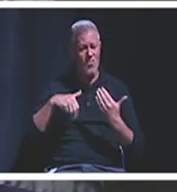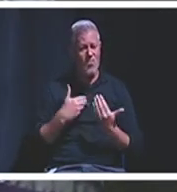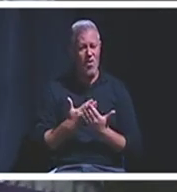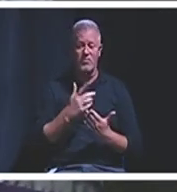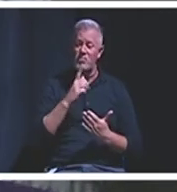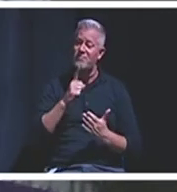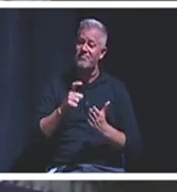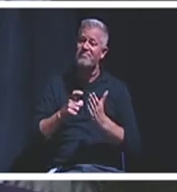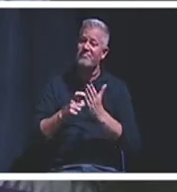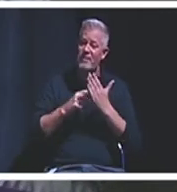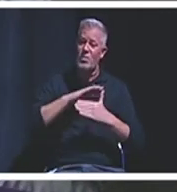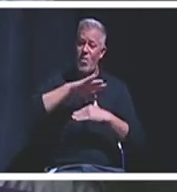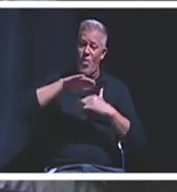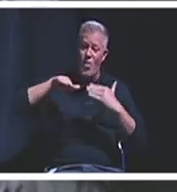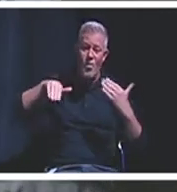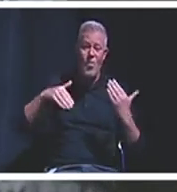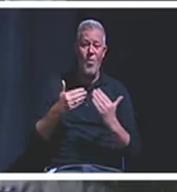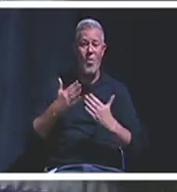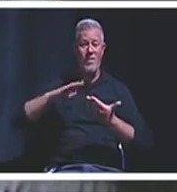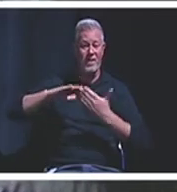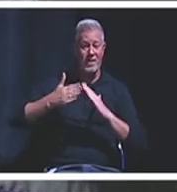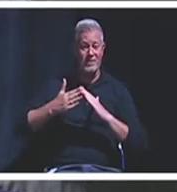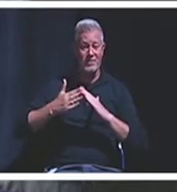take a village to raise a law student.